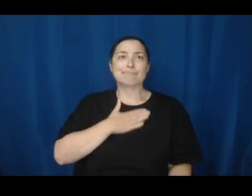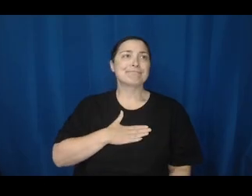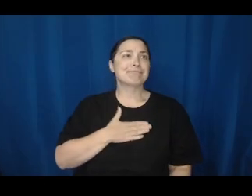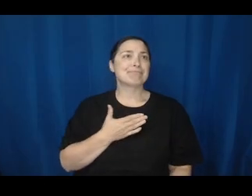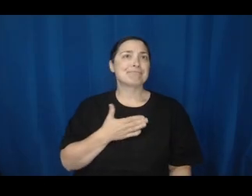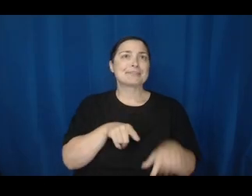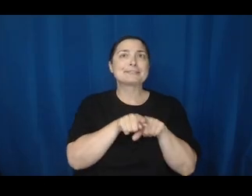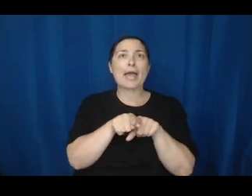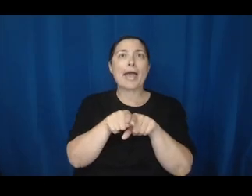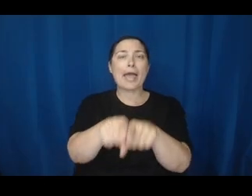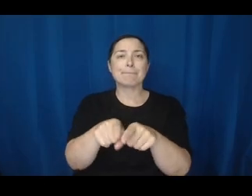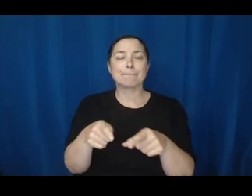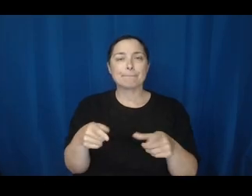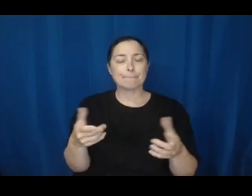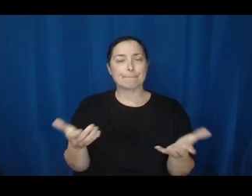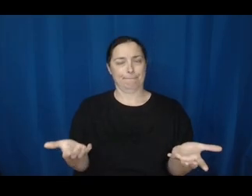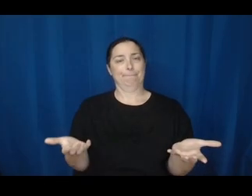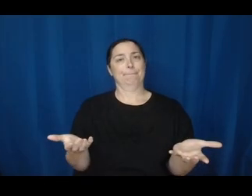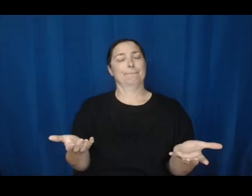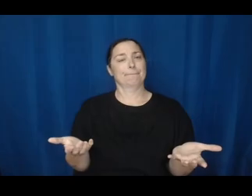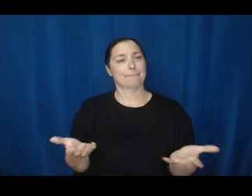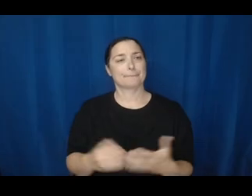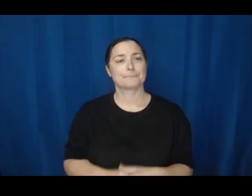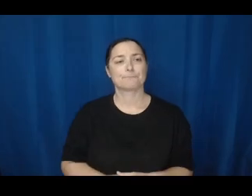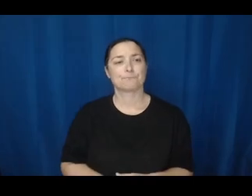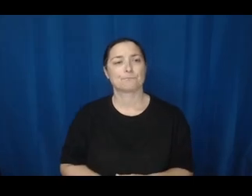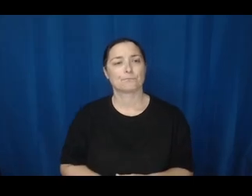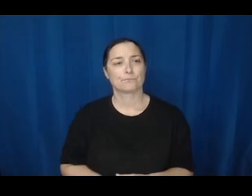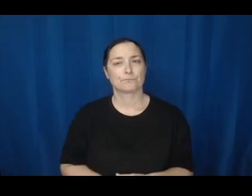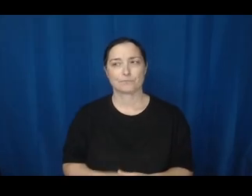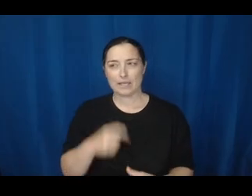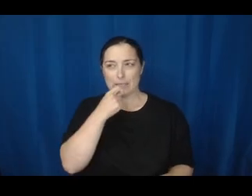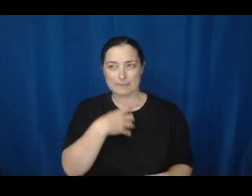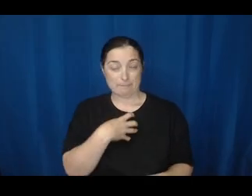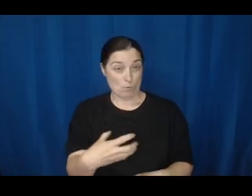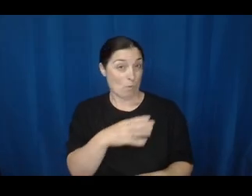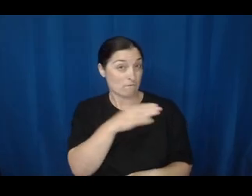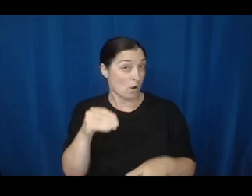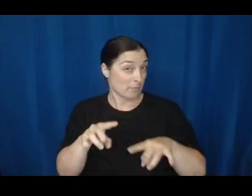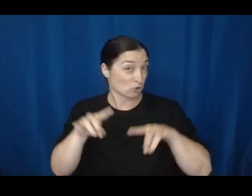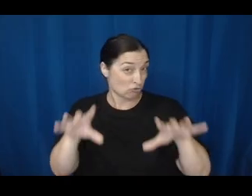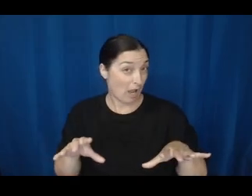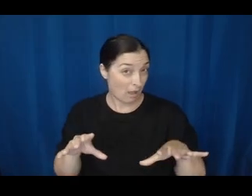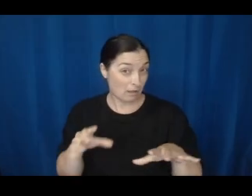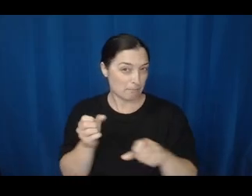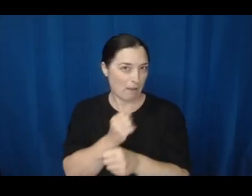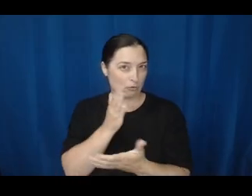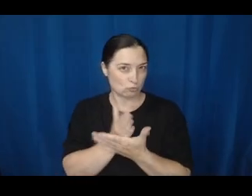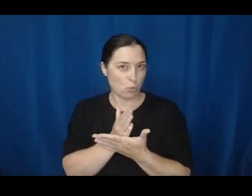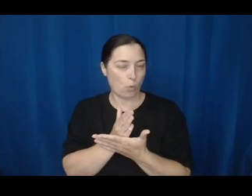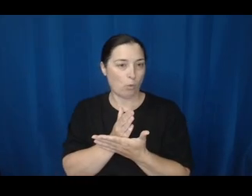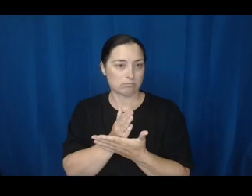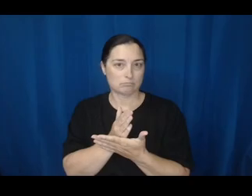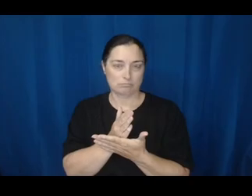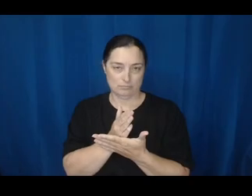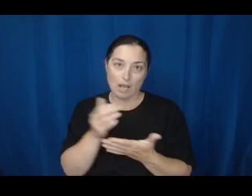last 20-25 years. A little bit more data from Australia, just to make sure that nobody in the room would say that everything is